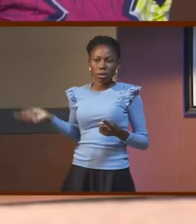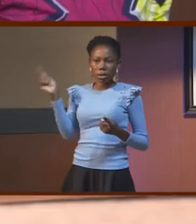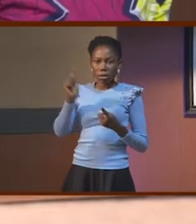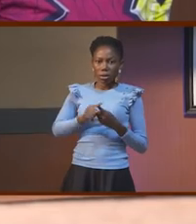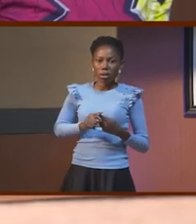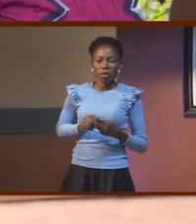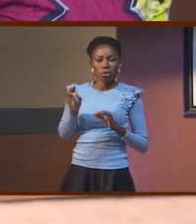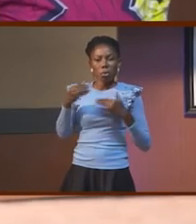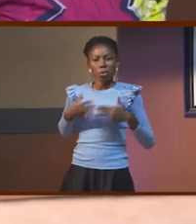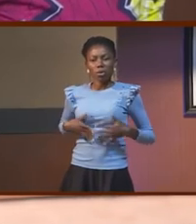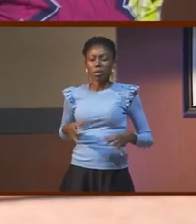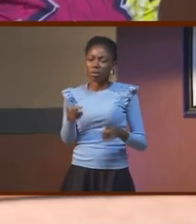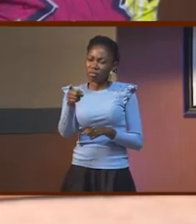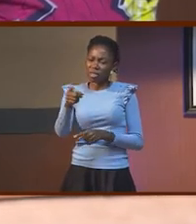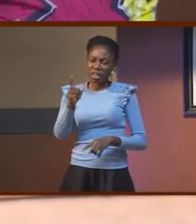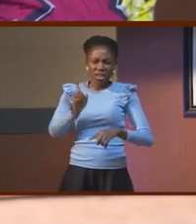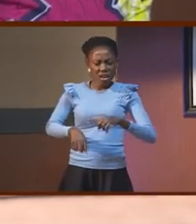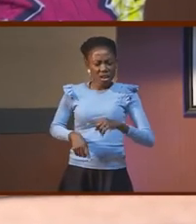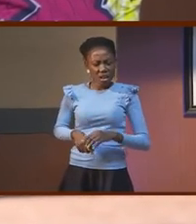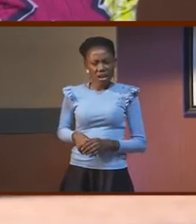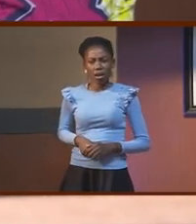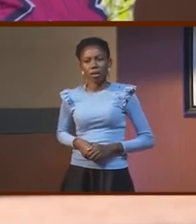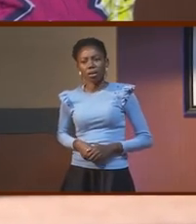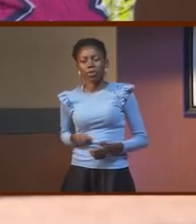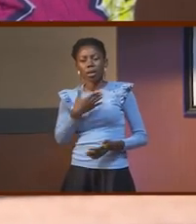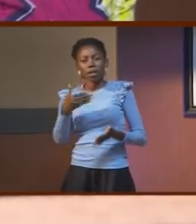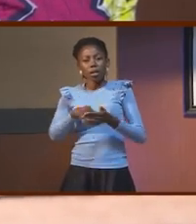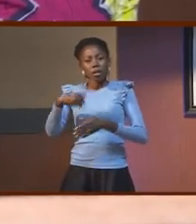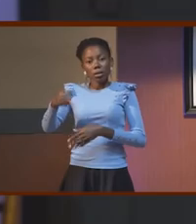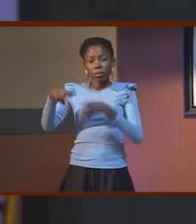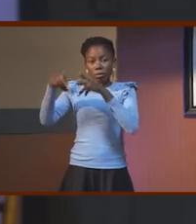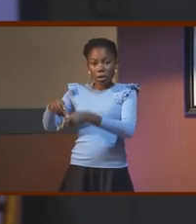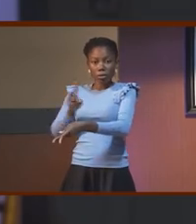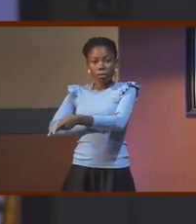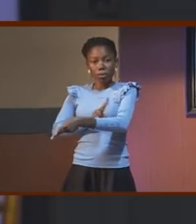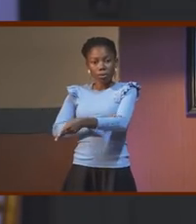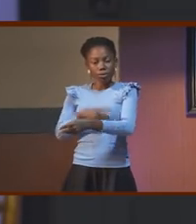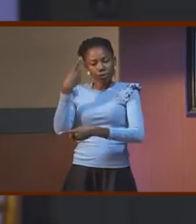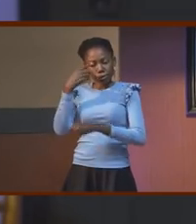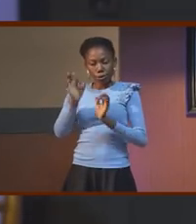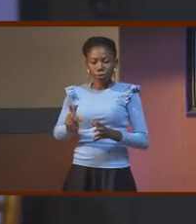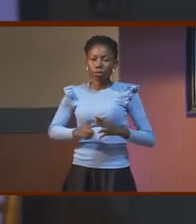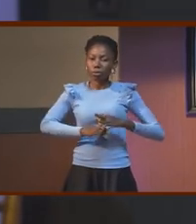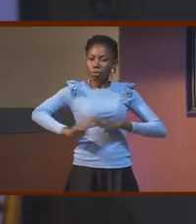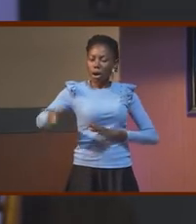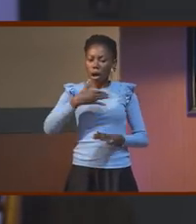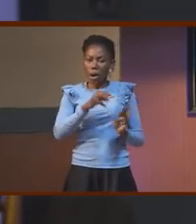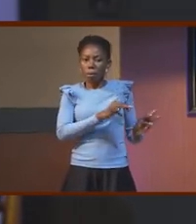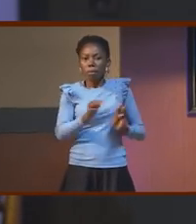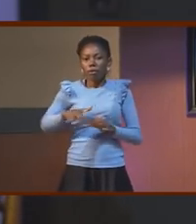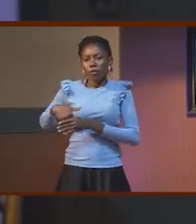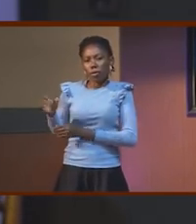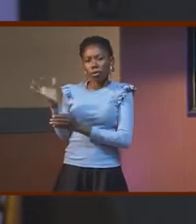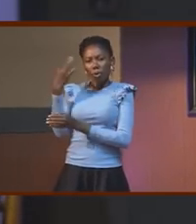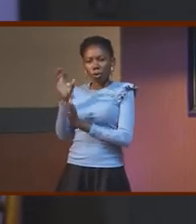the movie. And since then, Victor Ene packed out from where he was living. And when